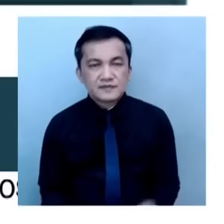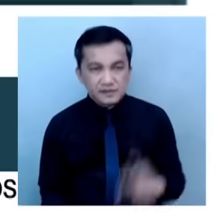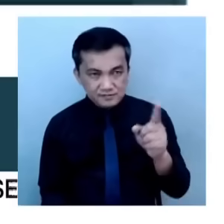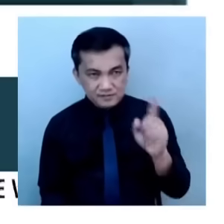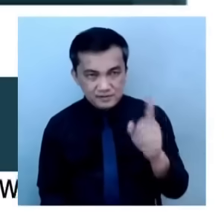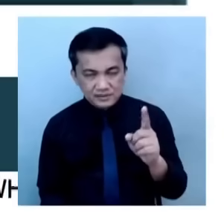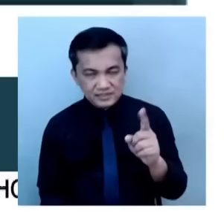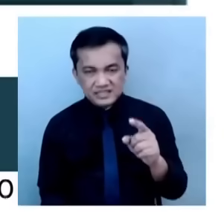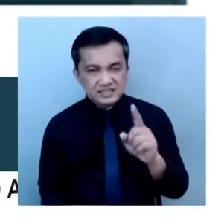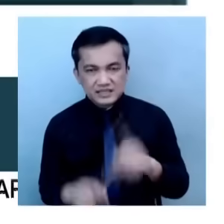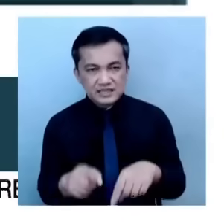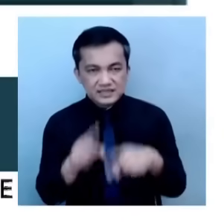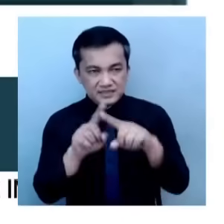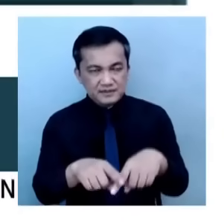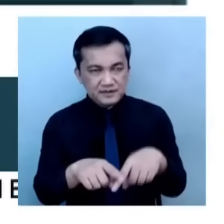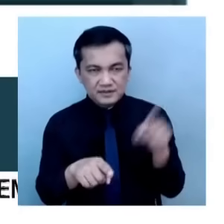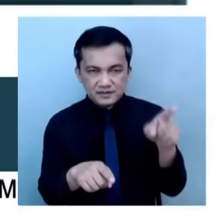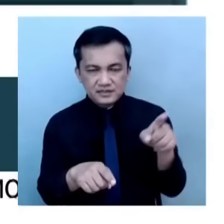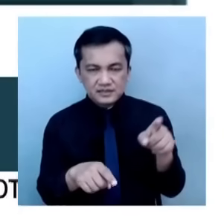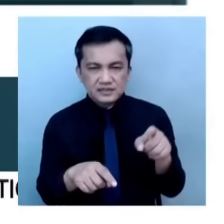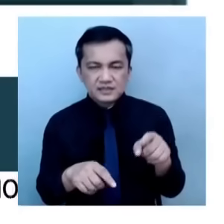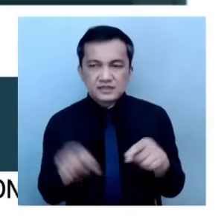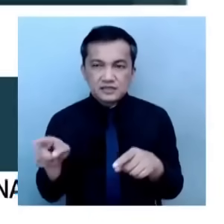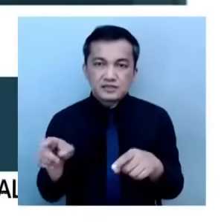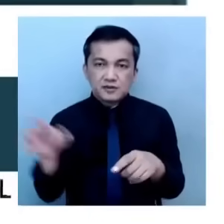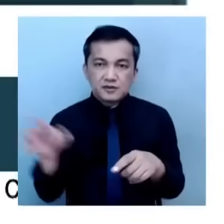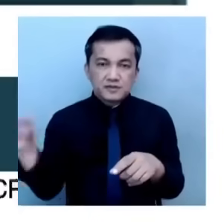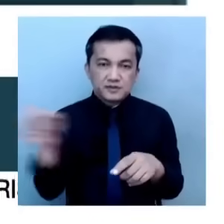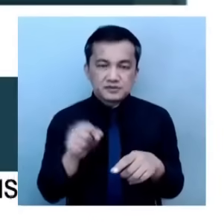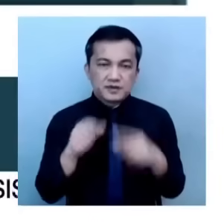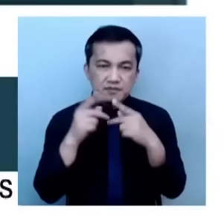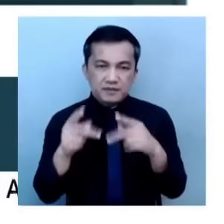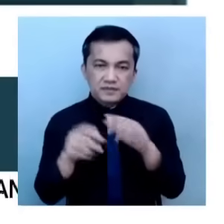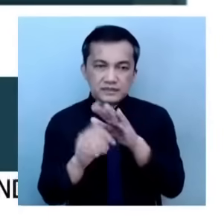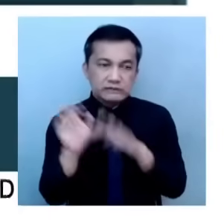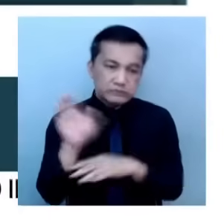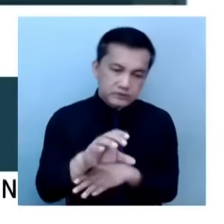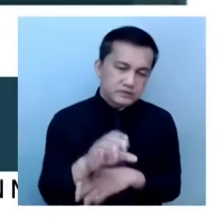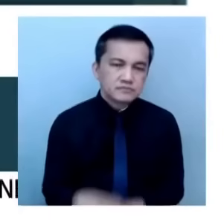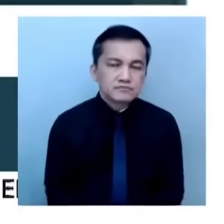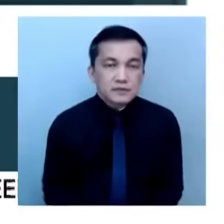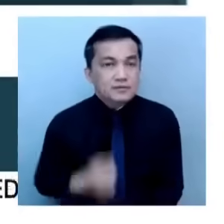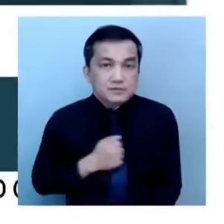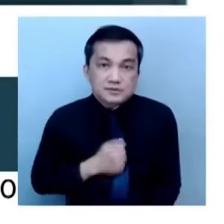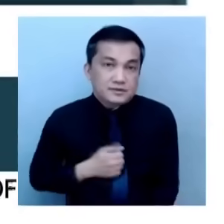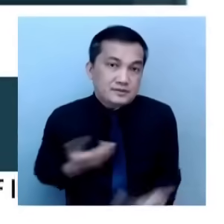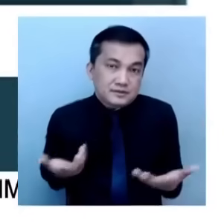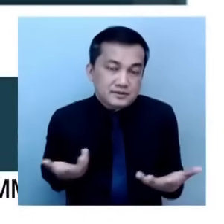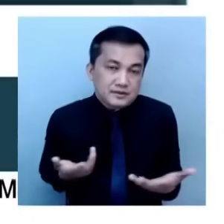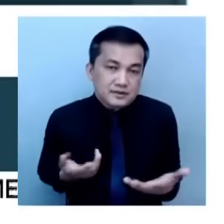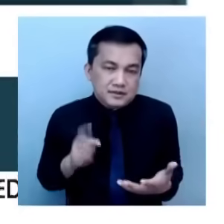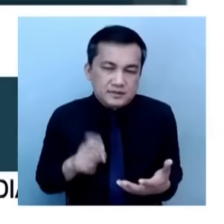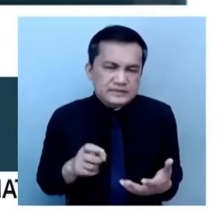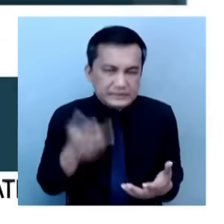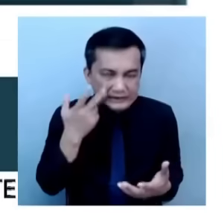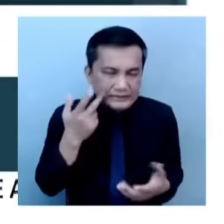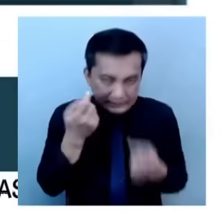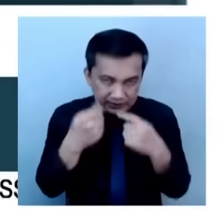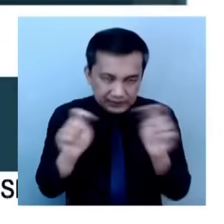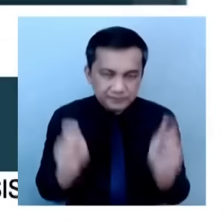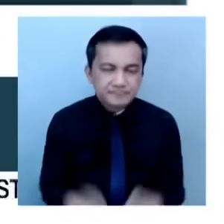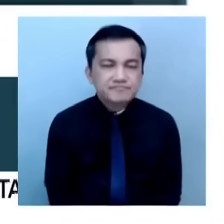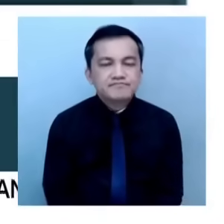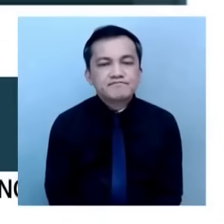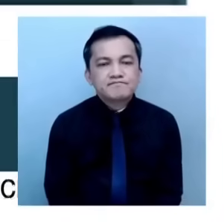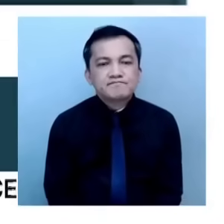rely on them, and that's where public pressure comes in. And I'm sorry if this sounds a bit vague, but we have to still try, okay?